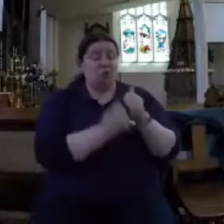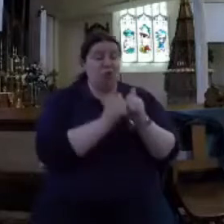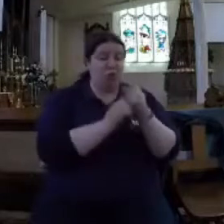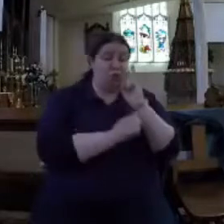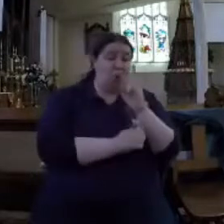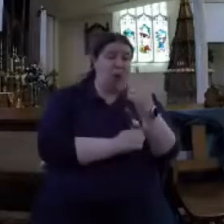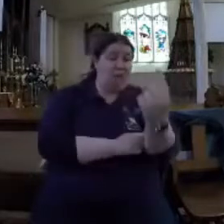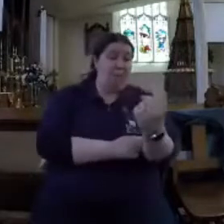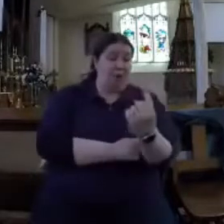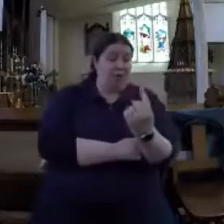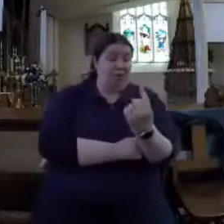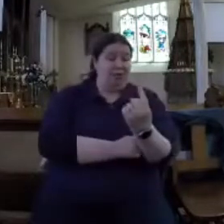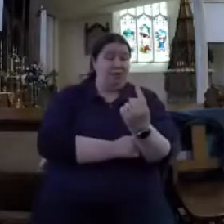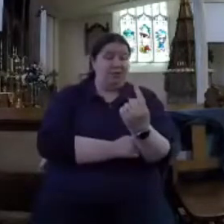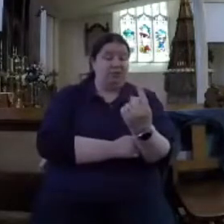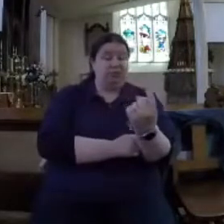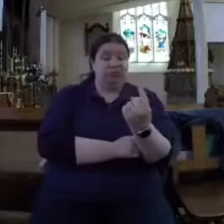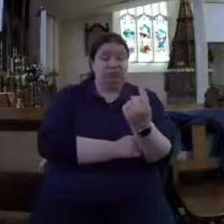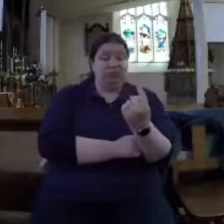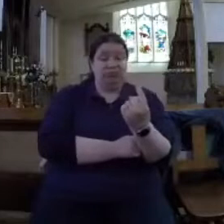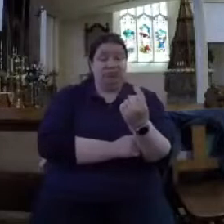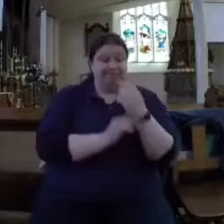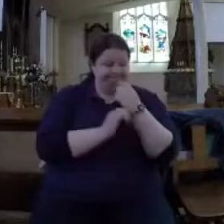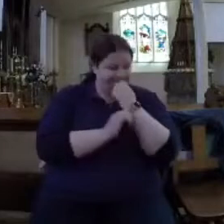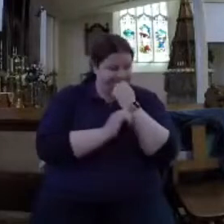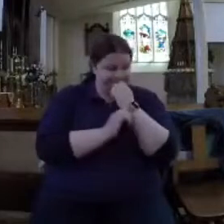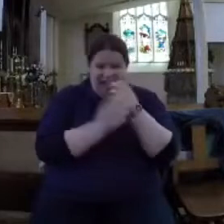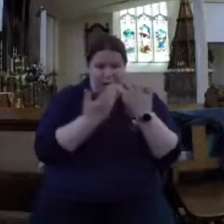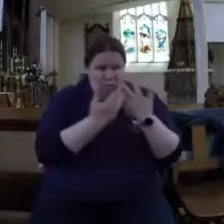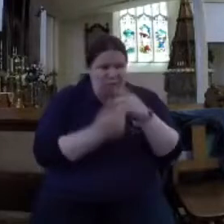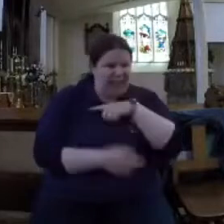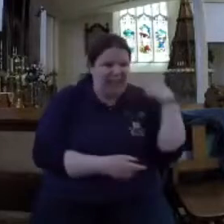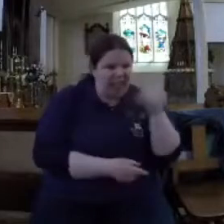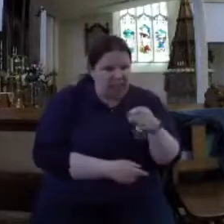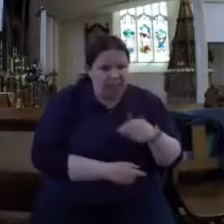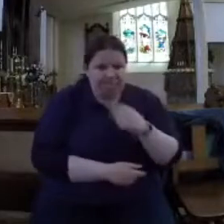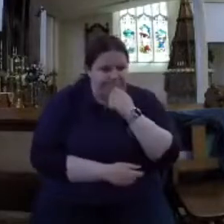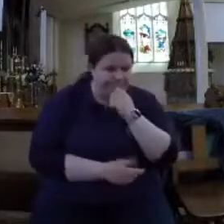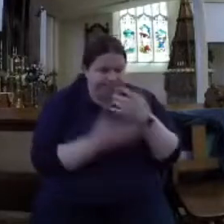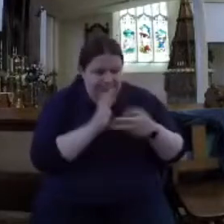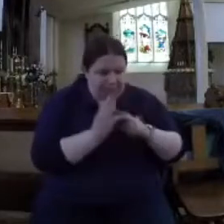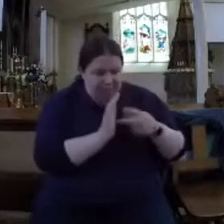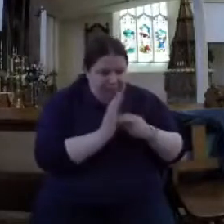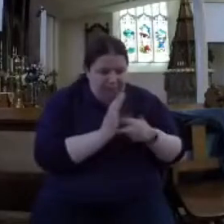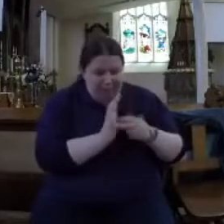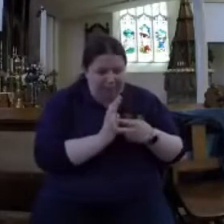way off, and as he approached, they plotted how to kill him. But